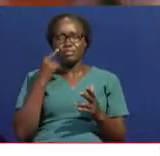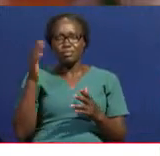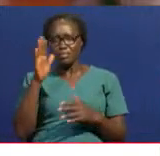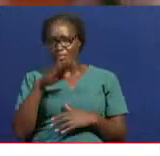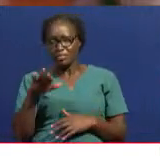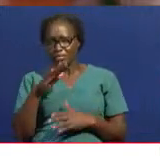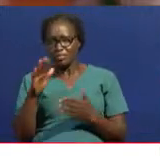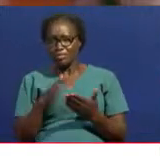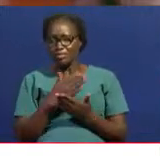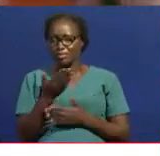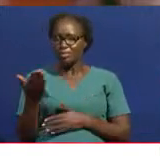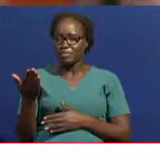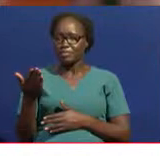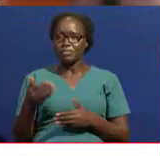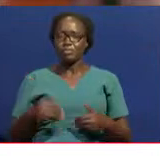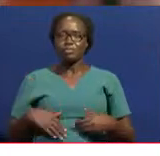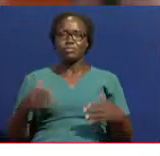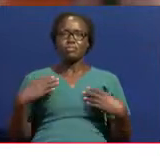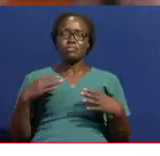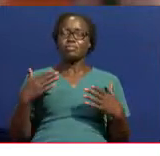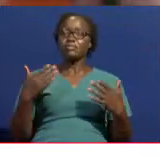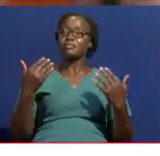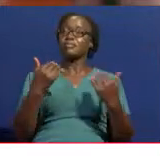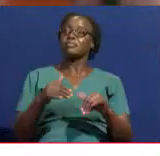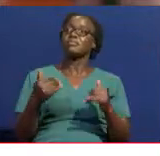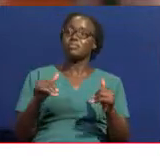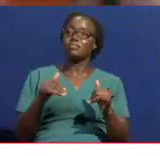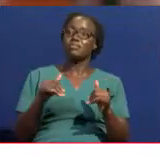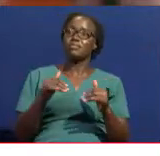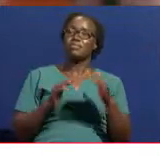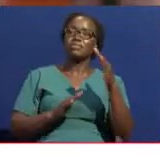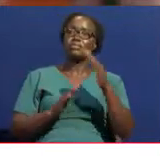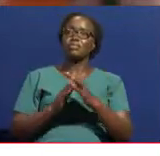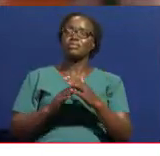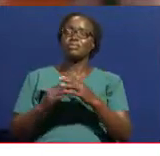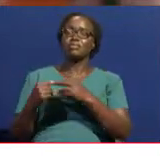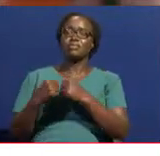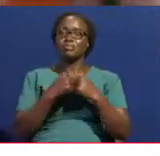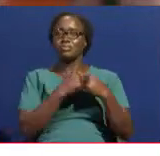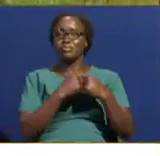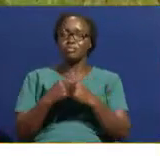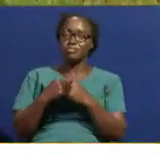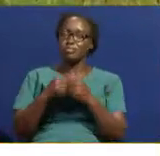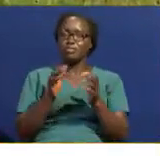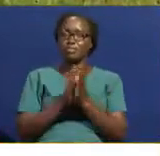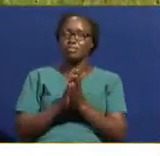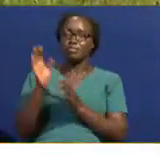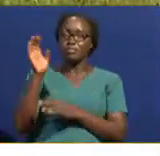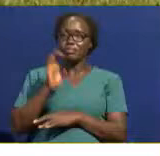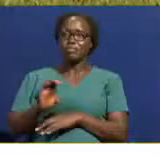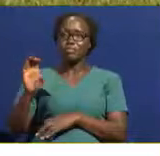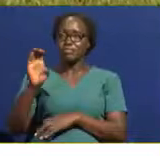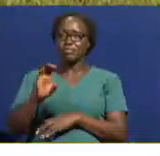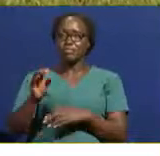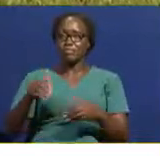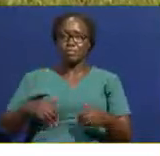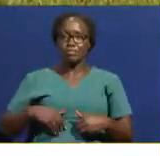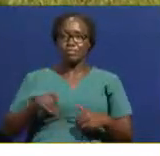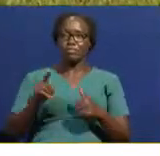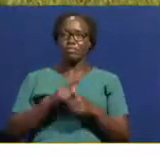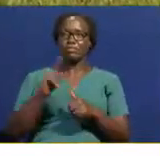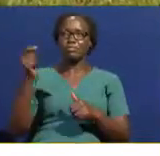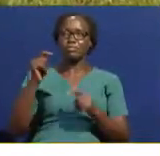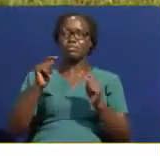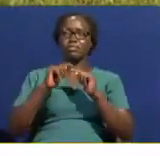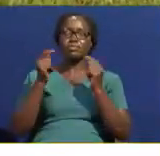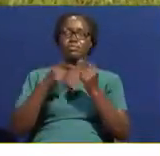be seeing some of these young people here playing in top leagues in Europe and other parts of the world. The junior Starlets, who are the first Kenyan